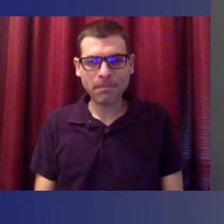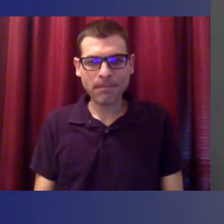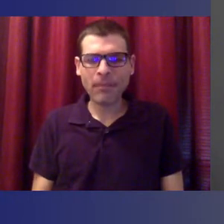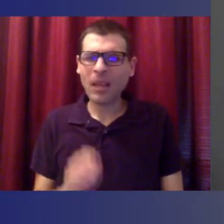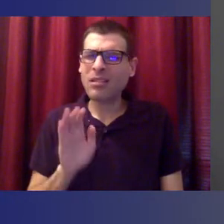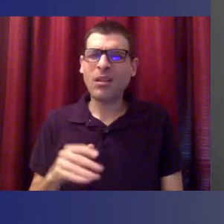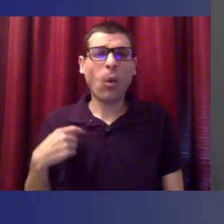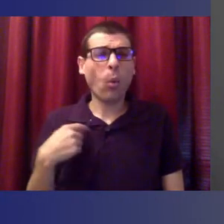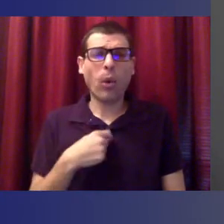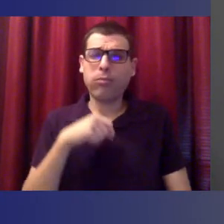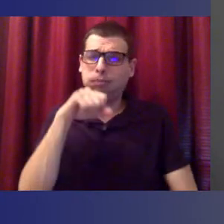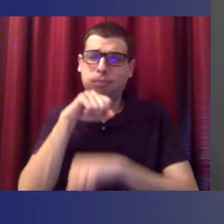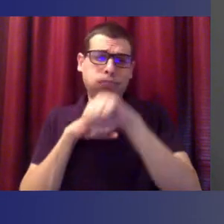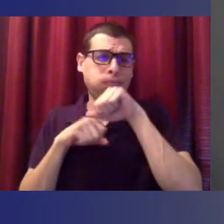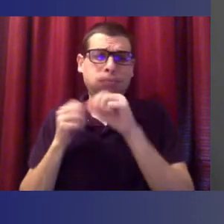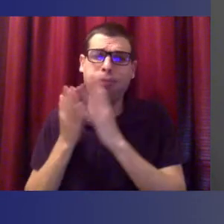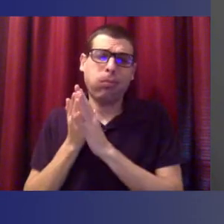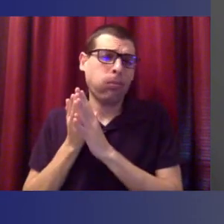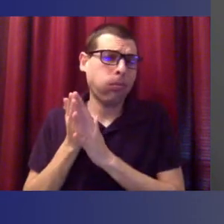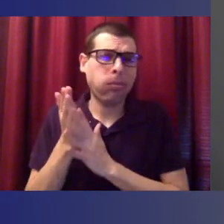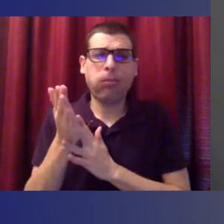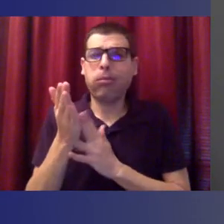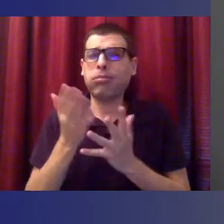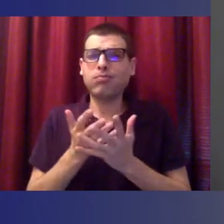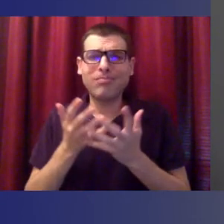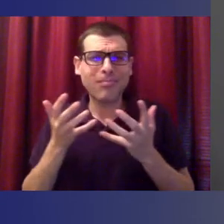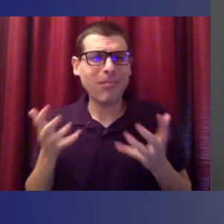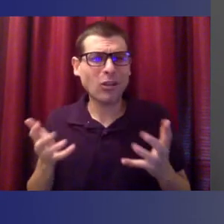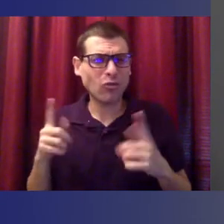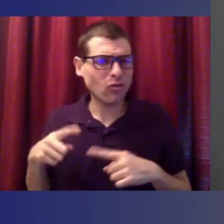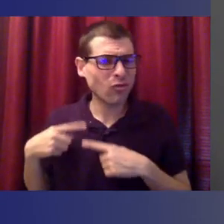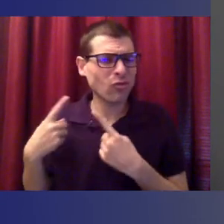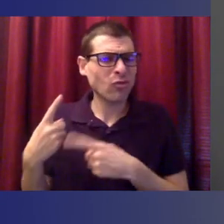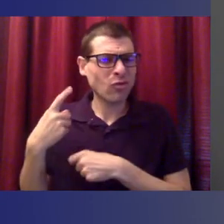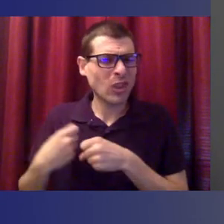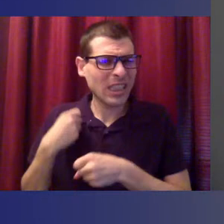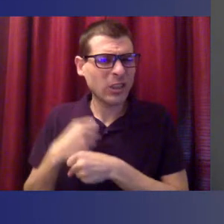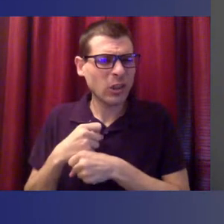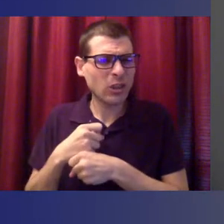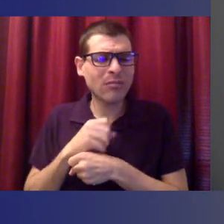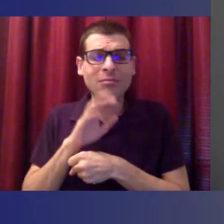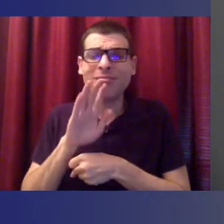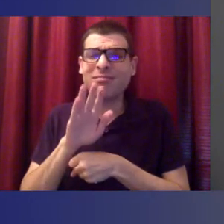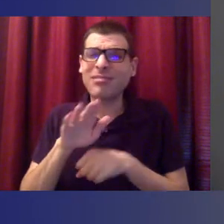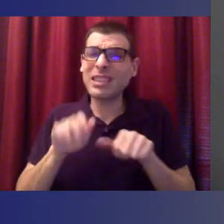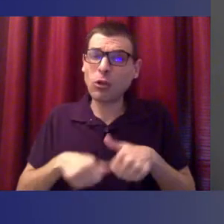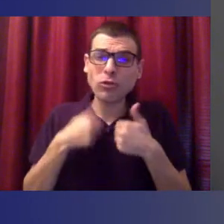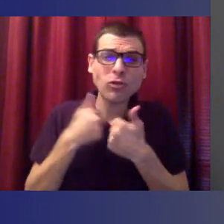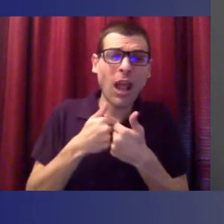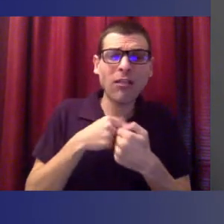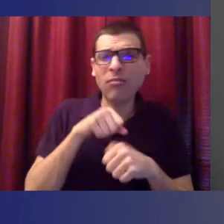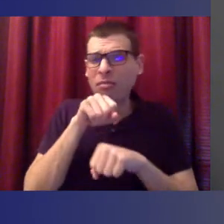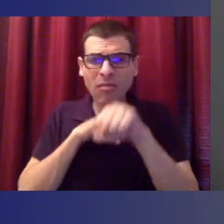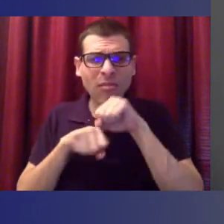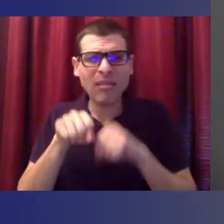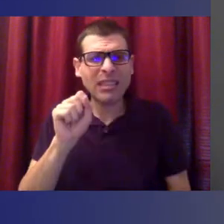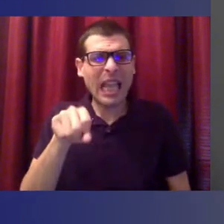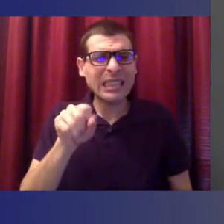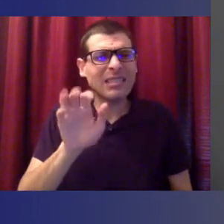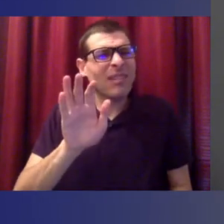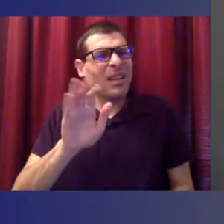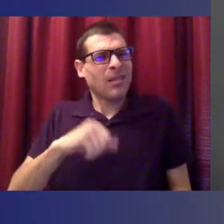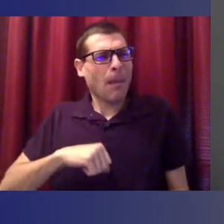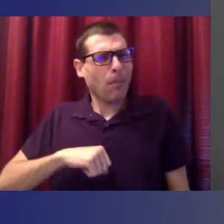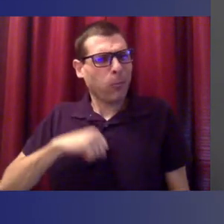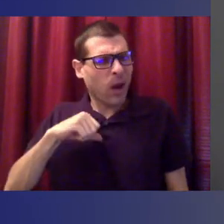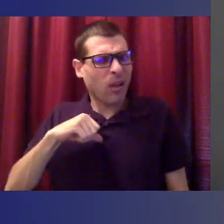much together this past year, but despite those challenges, I could not be more proud of how Multnomah County and our